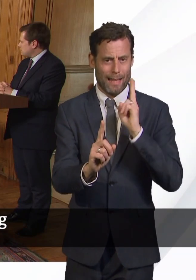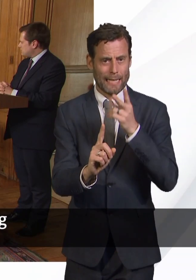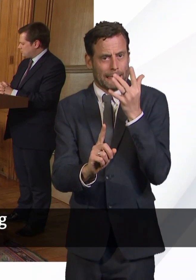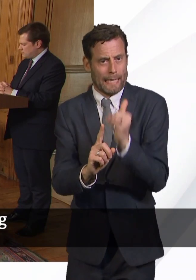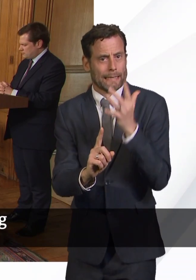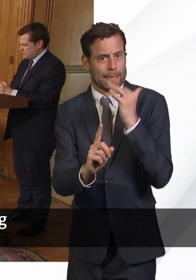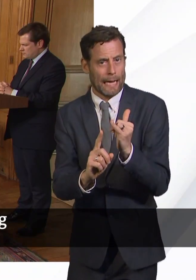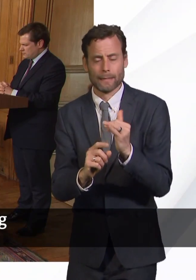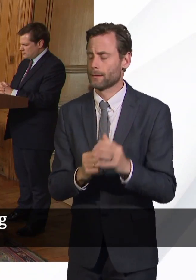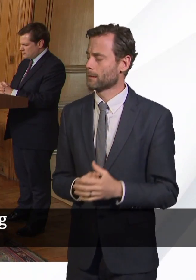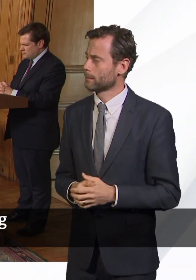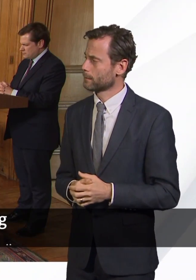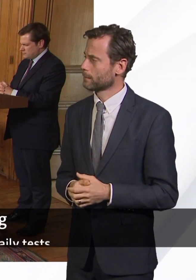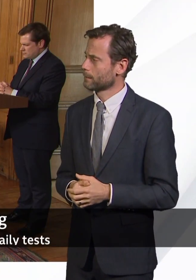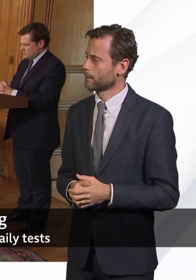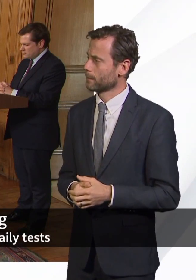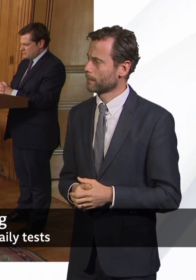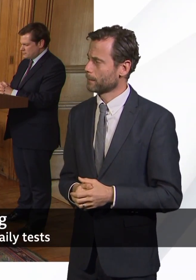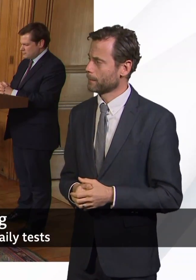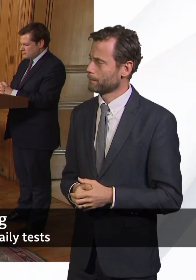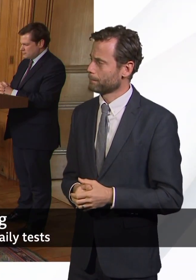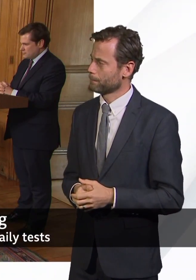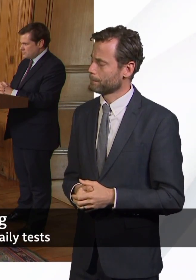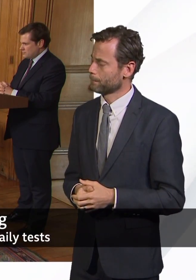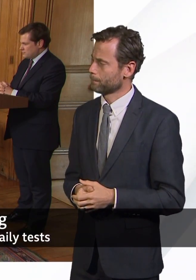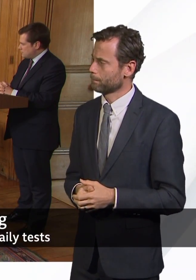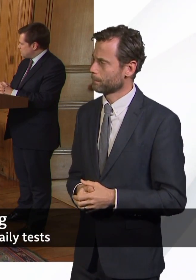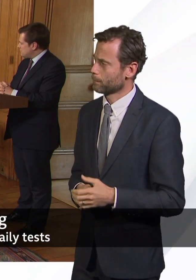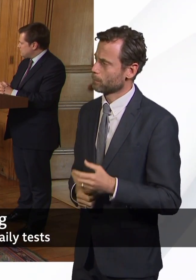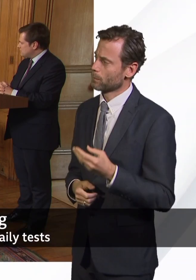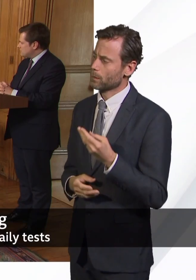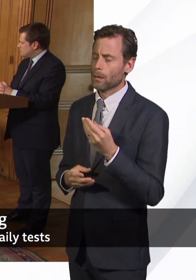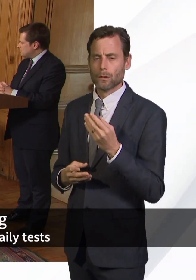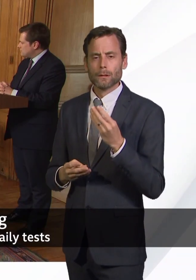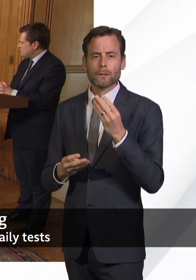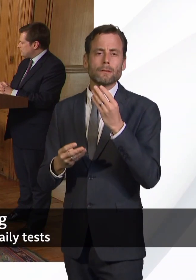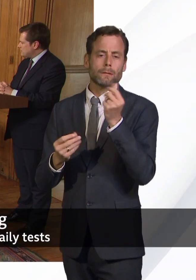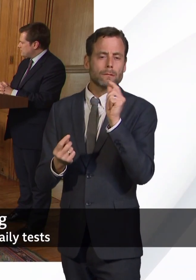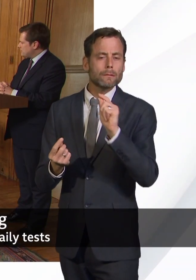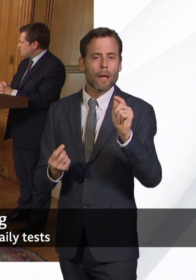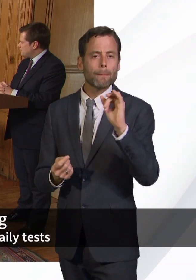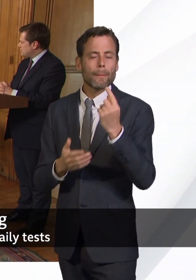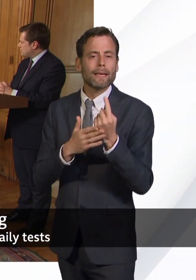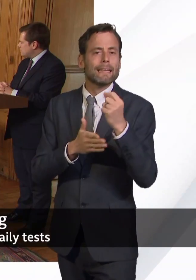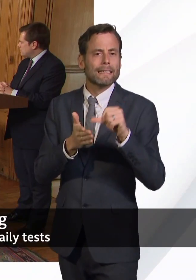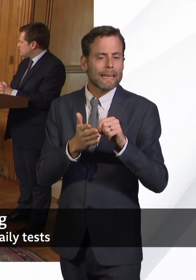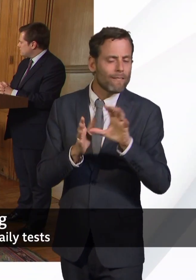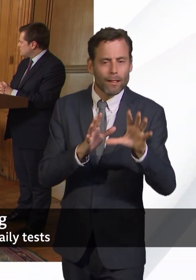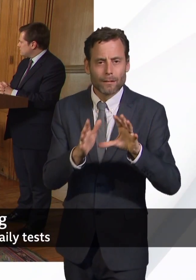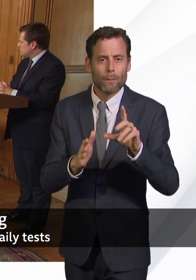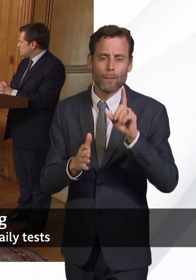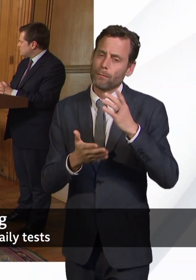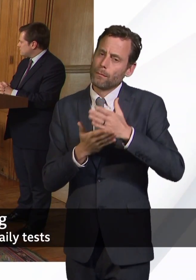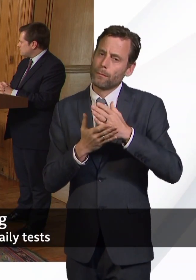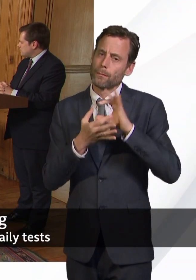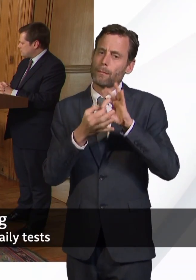where on occasion, and I think it is not the rule, there are difficulties. Clearly, at the centre of all of these discussions is often a